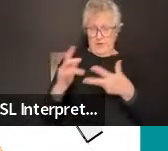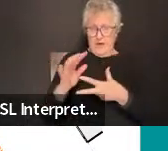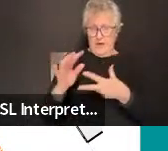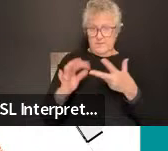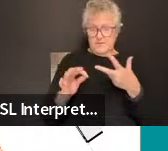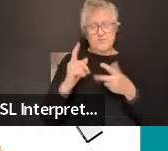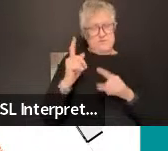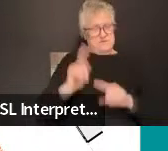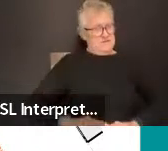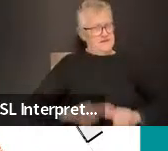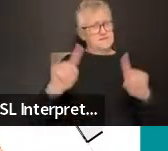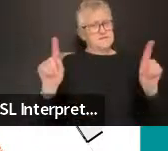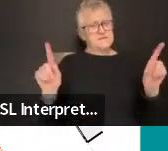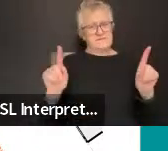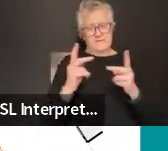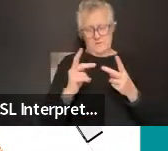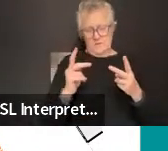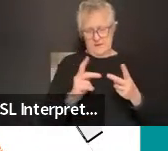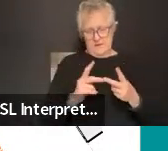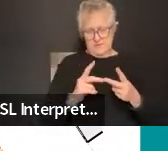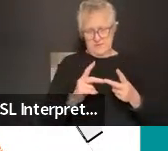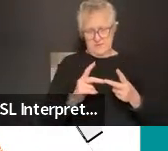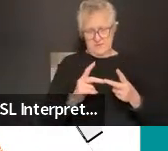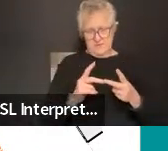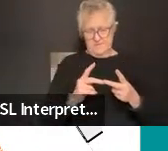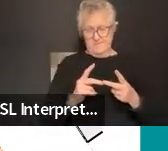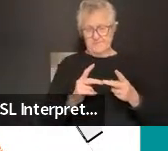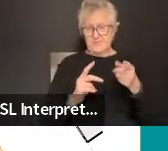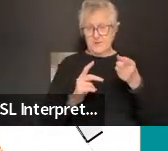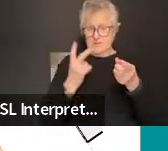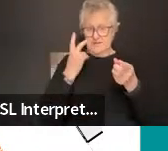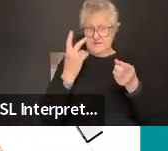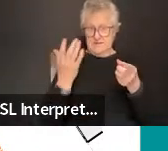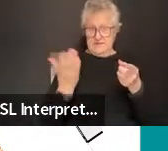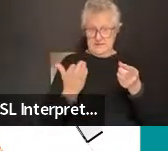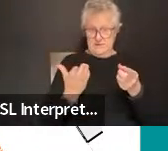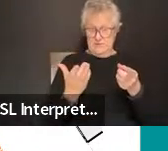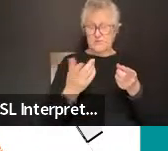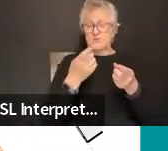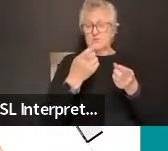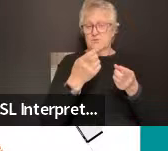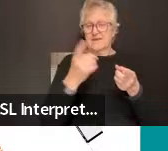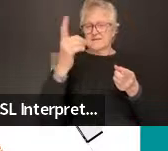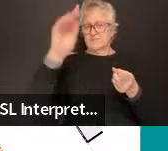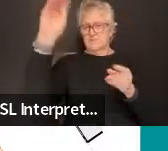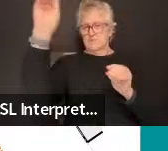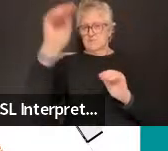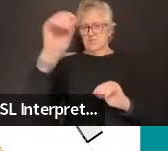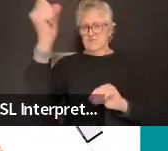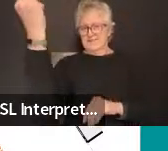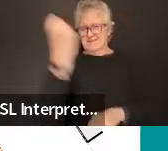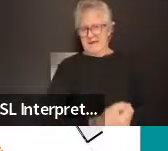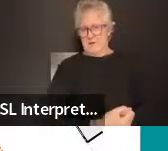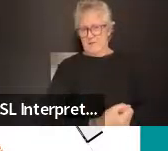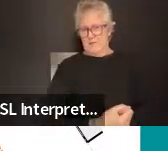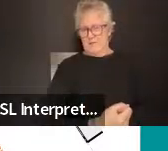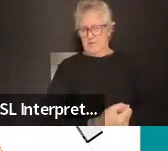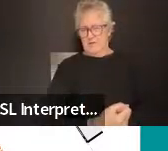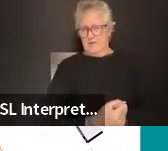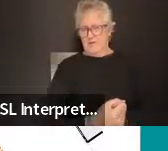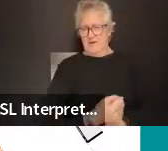as you can see, the station is shifted south in order to stay out of the Burlington Northern